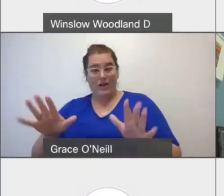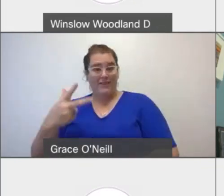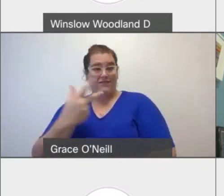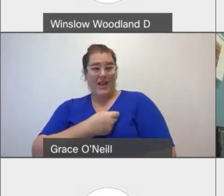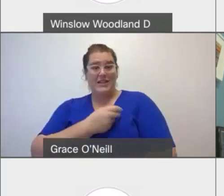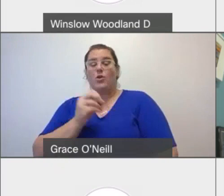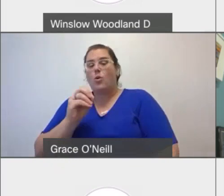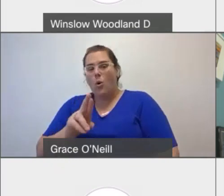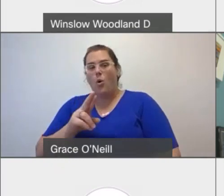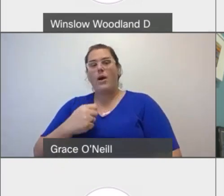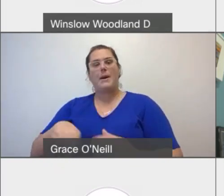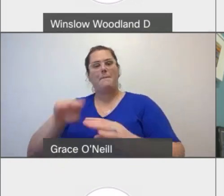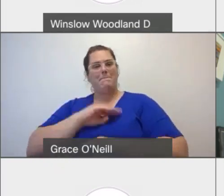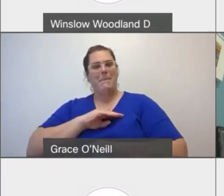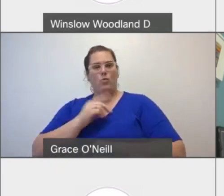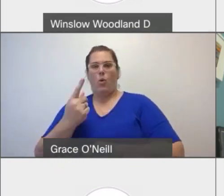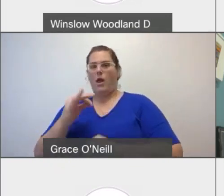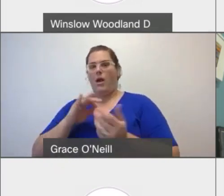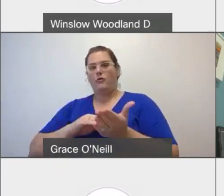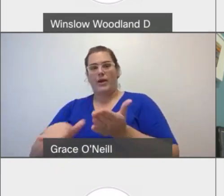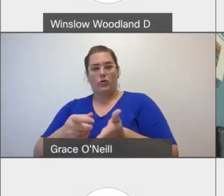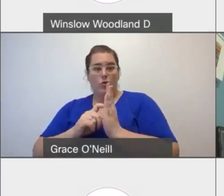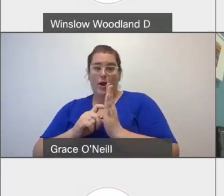met one of the waivers to vaccination.